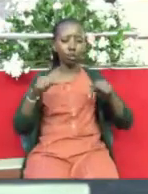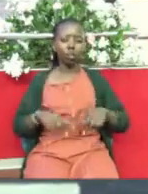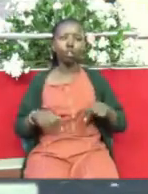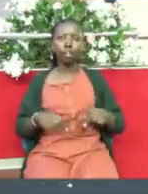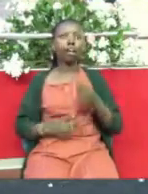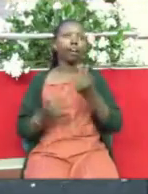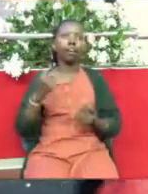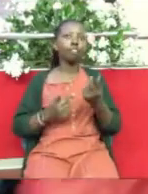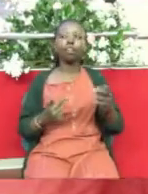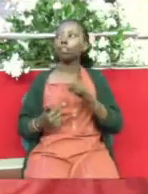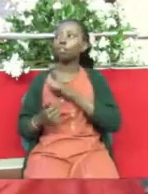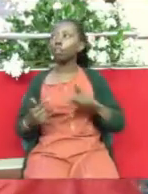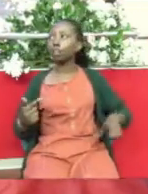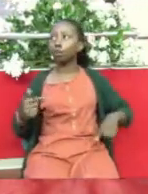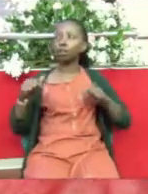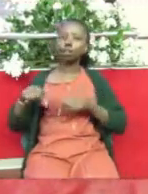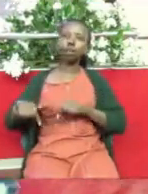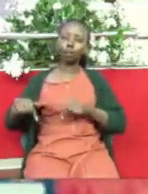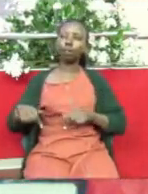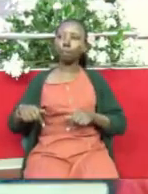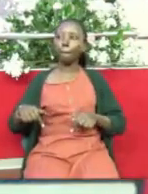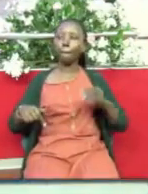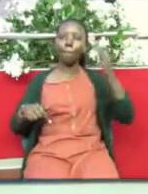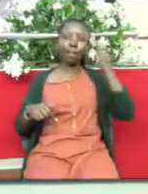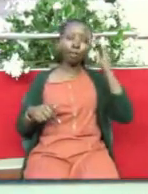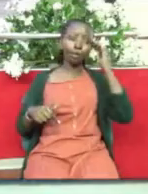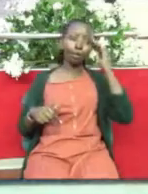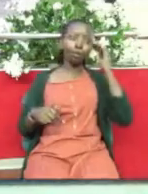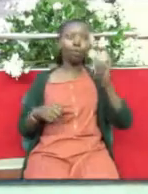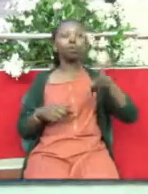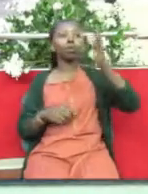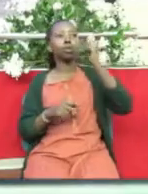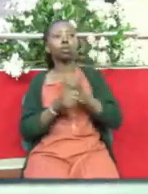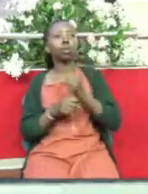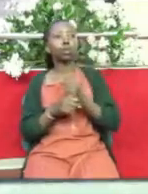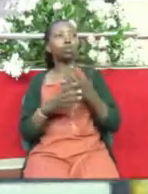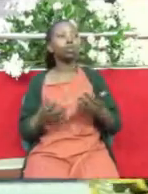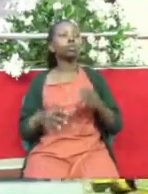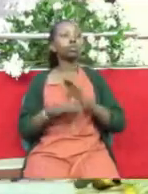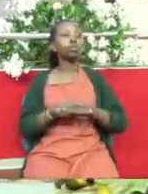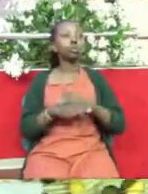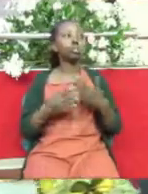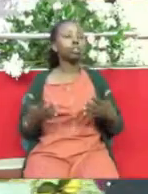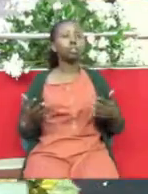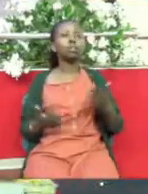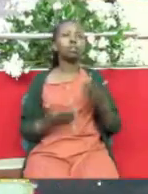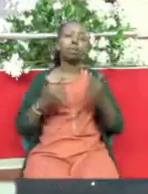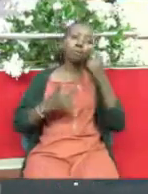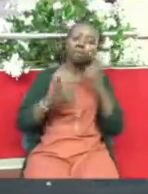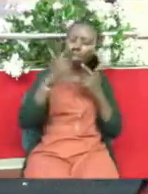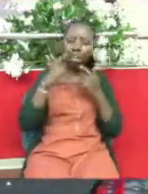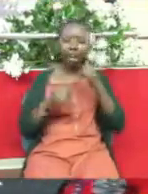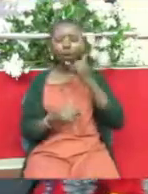this place, and wherever he is, we know he does good. You have been crying concerning your job. You have